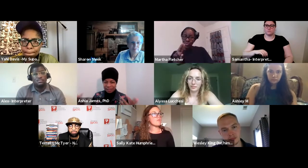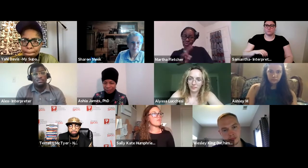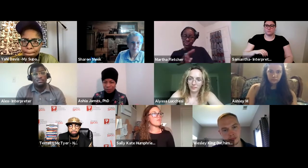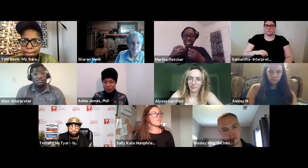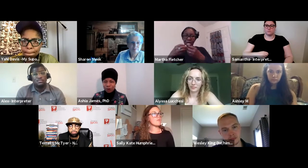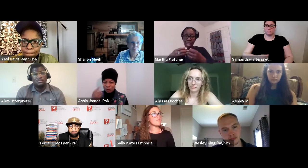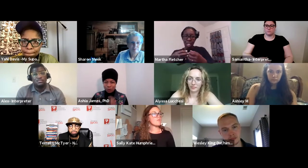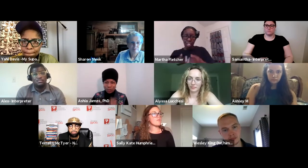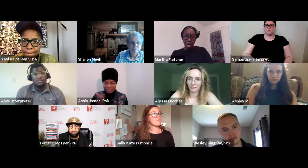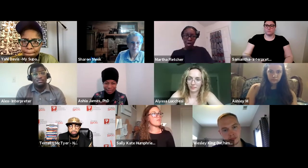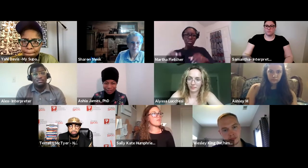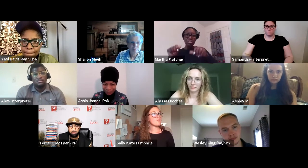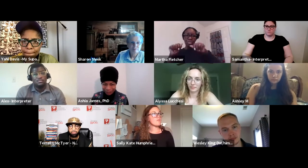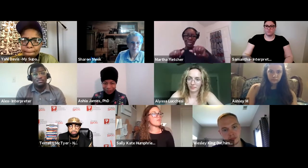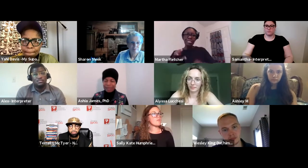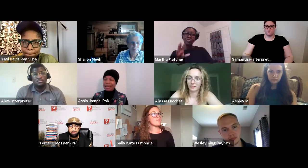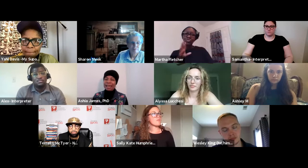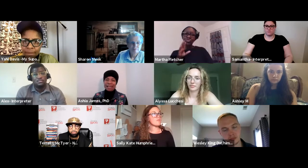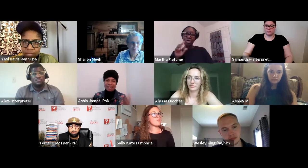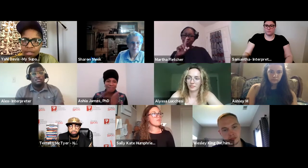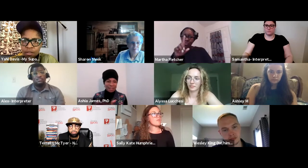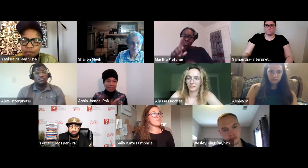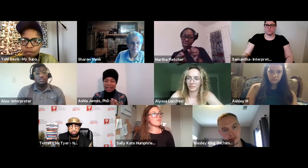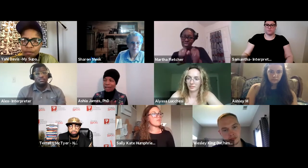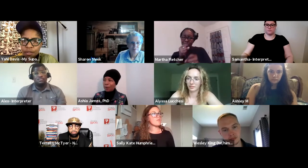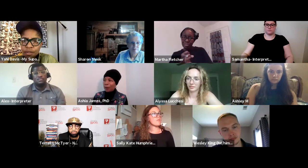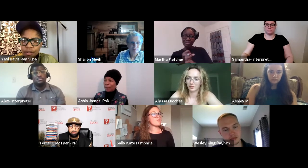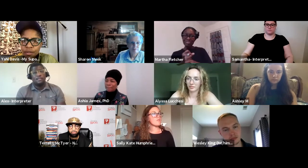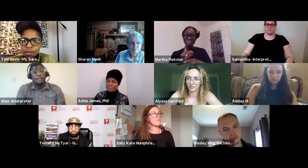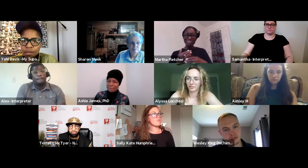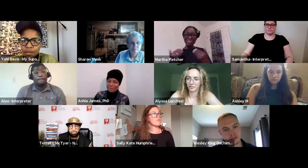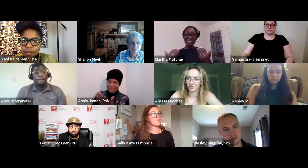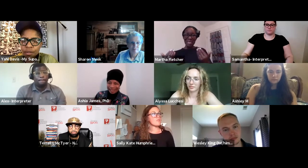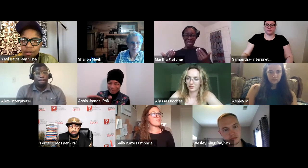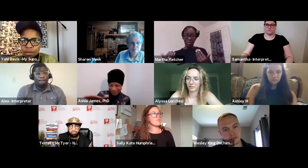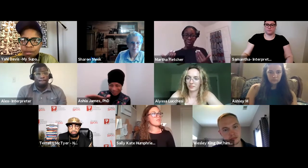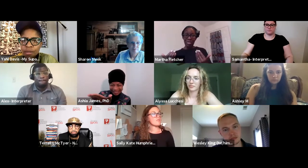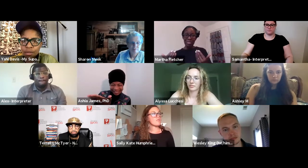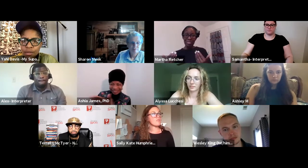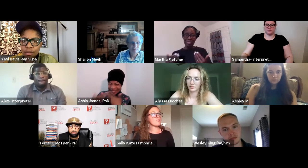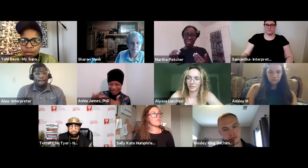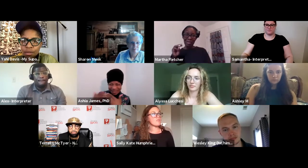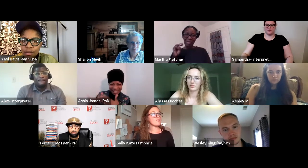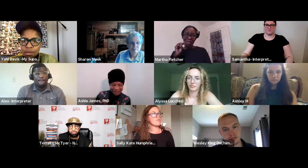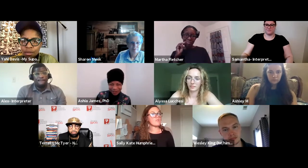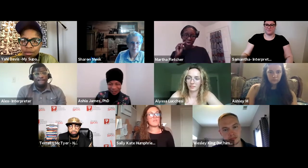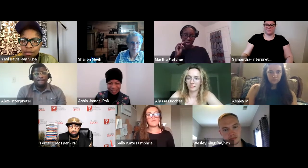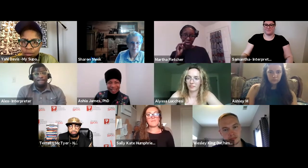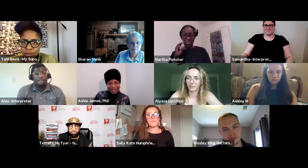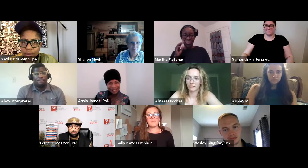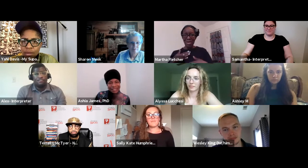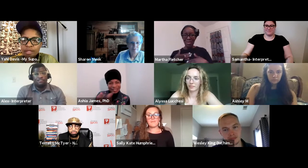ability to speak for one entire year. And even now, Martha, I'm so happy to have